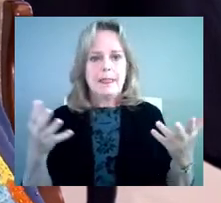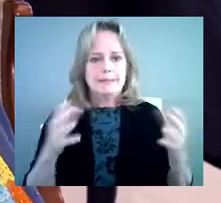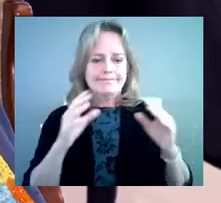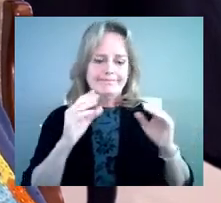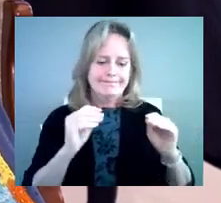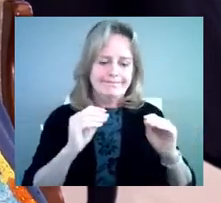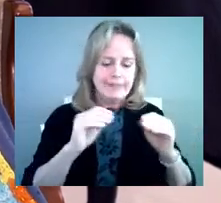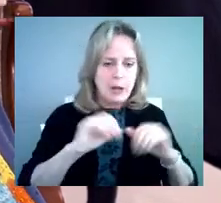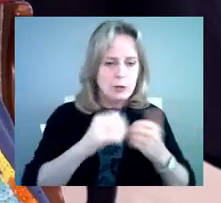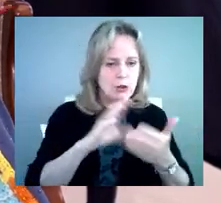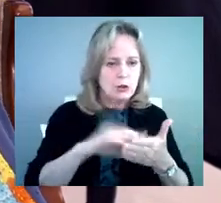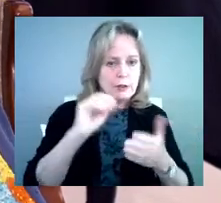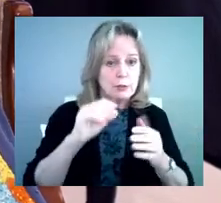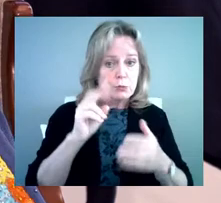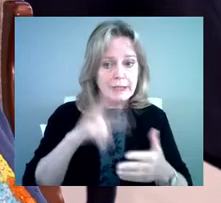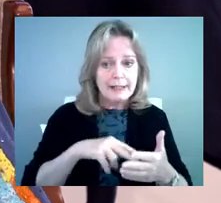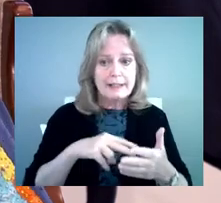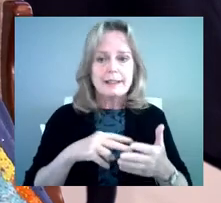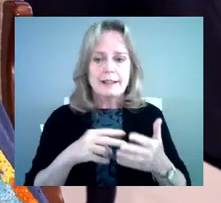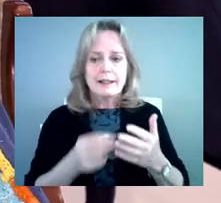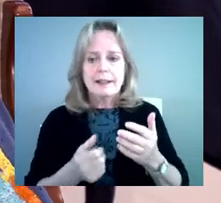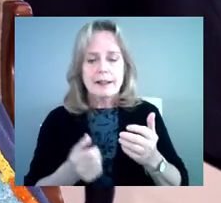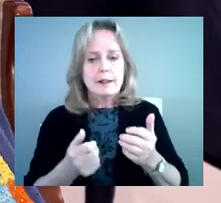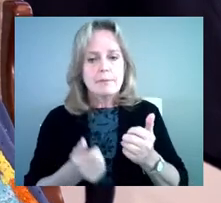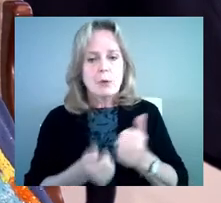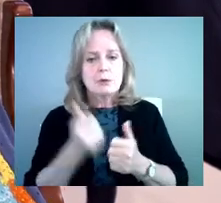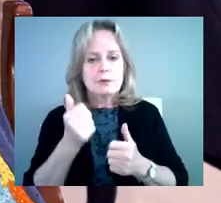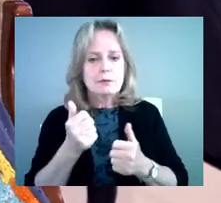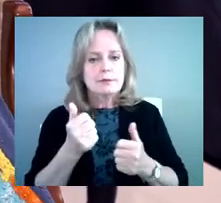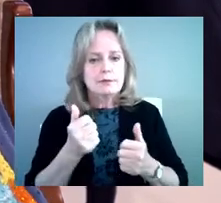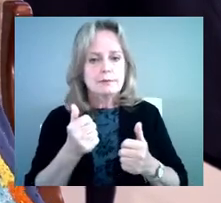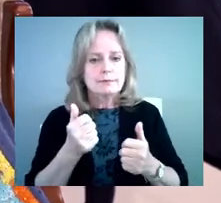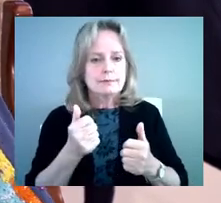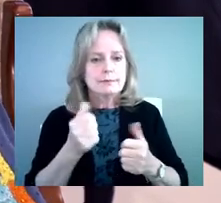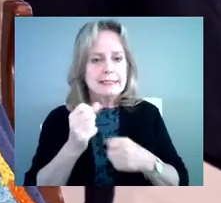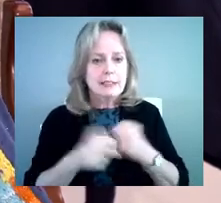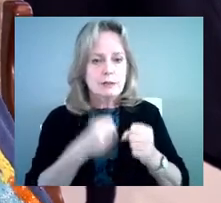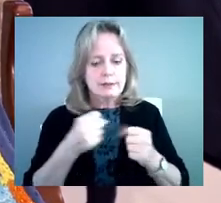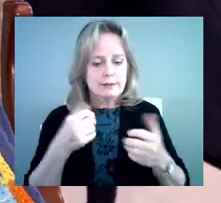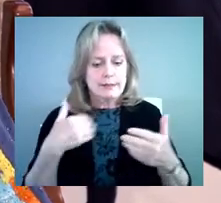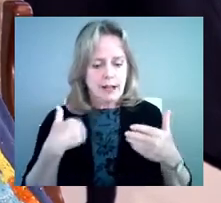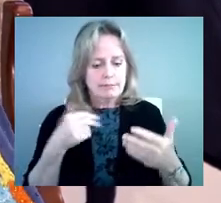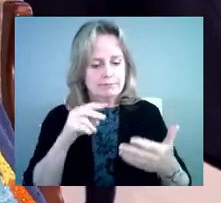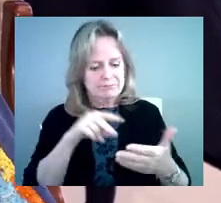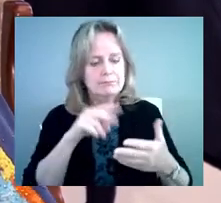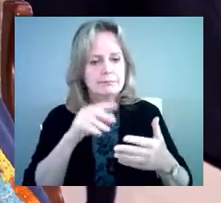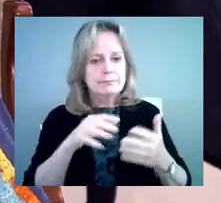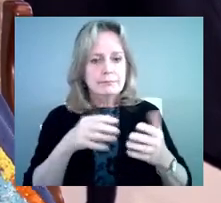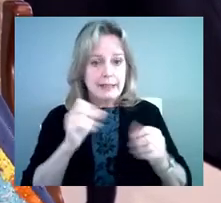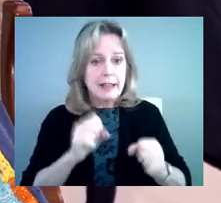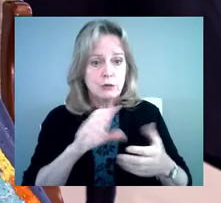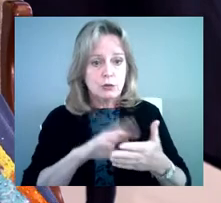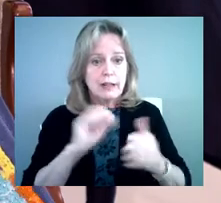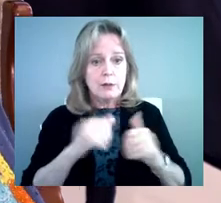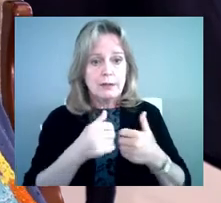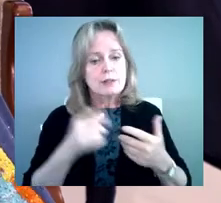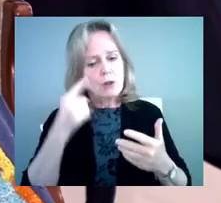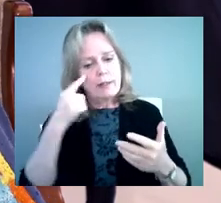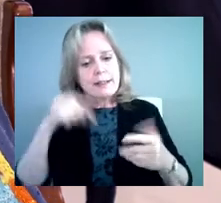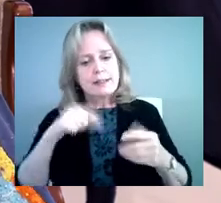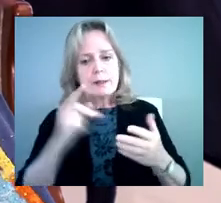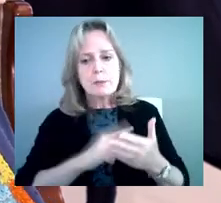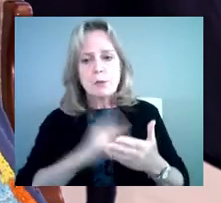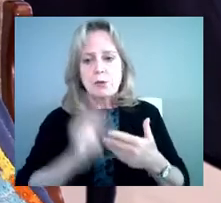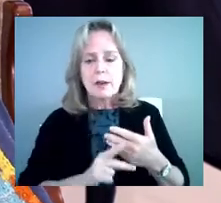at a very early age in their most impressionable years. So I came up with the idea to start this little program,